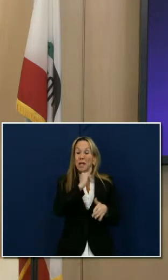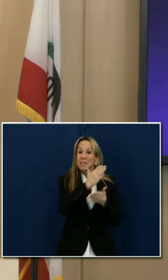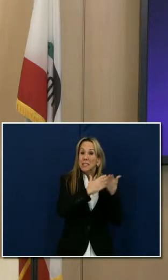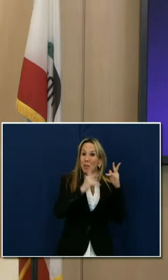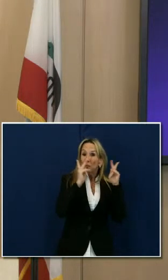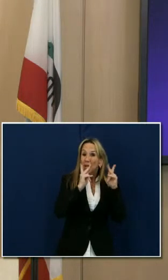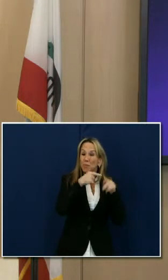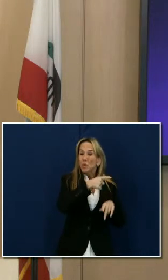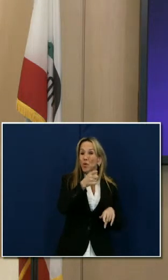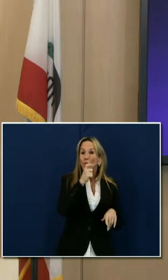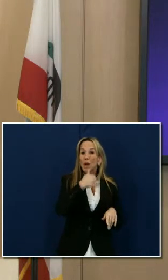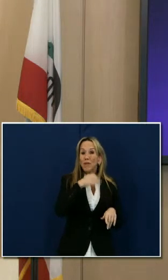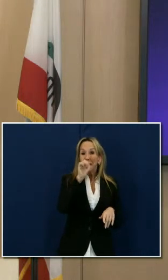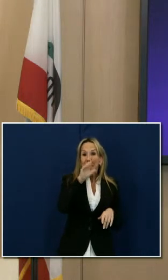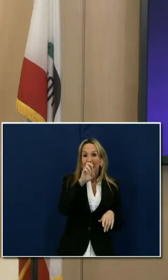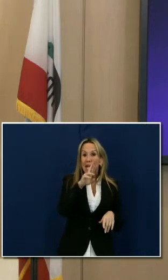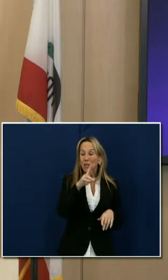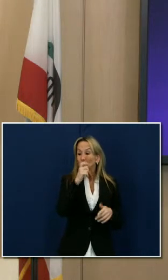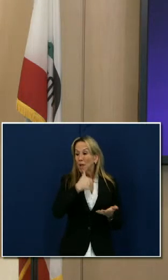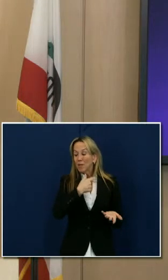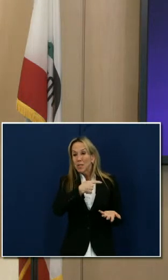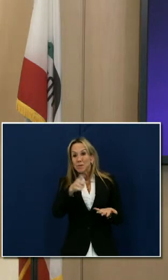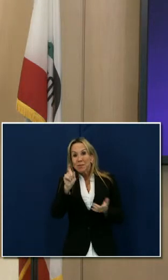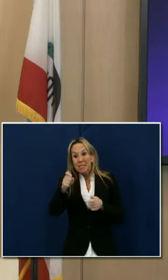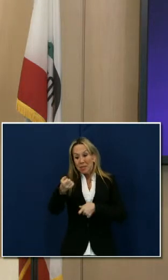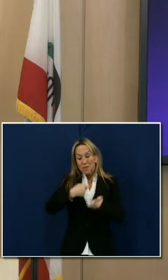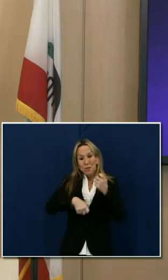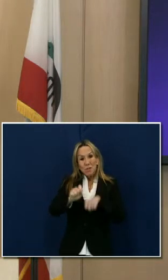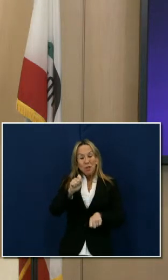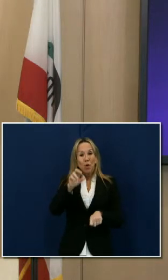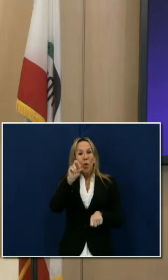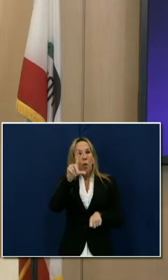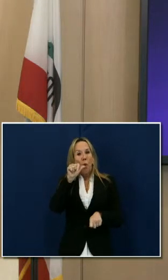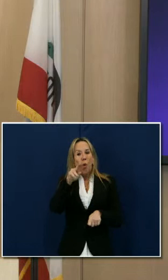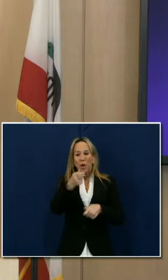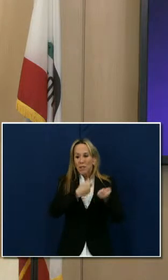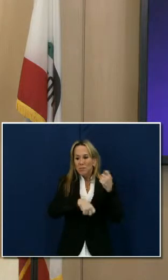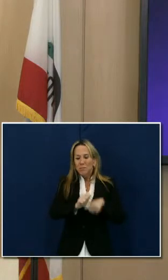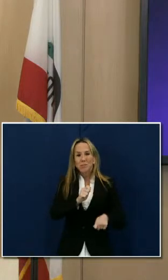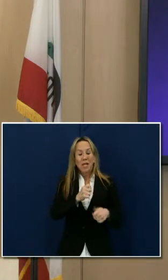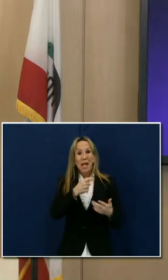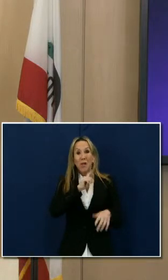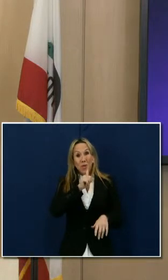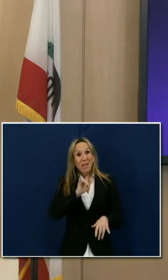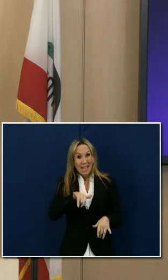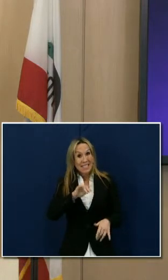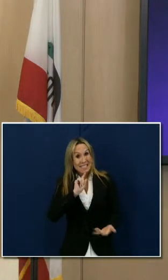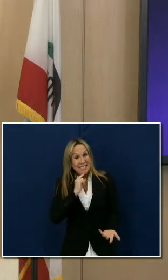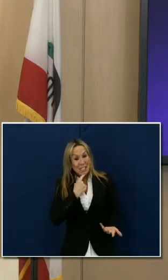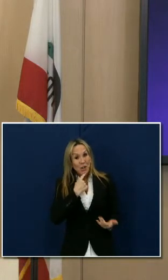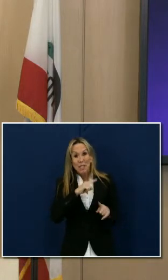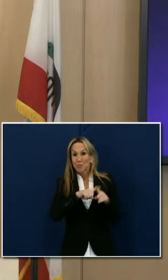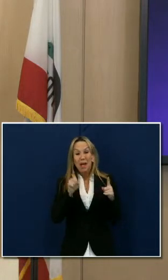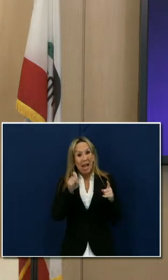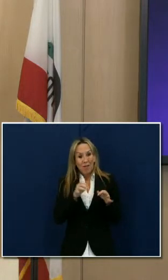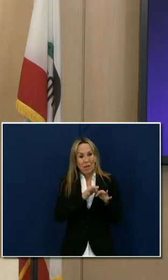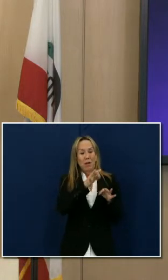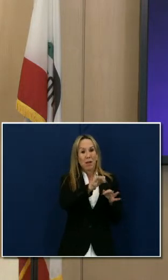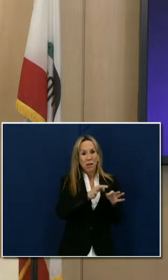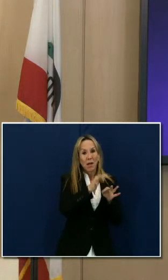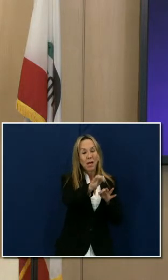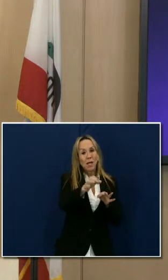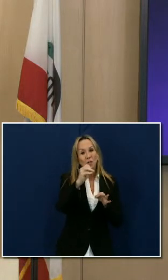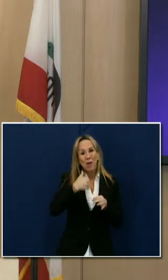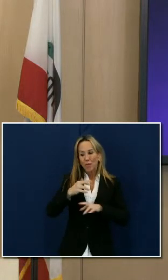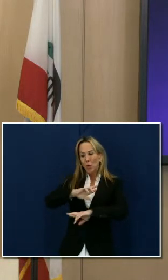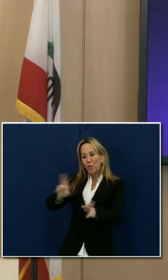organ transplant. These are serious healthcare issues that are having to be delayed in order to make the availability of that ICU